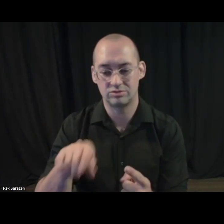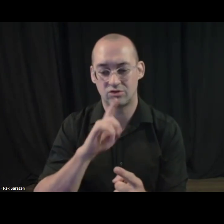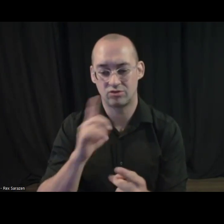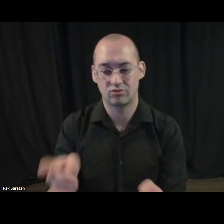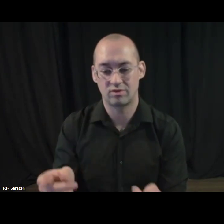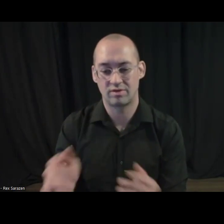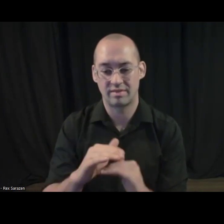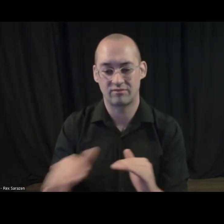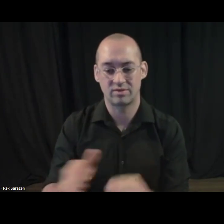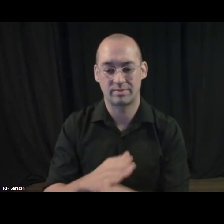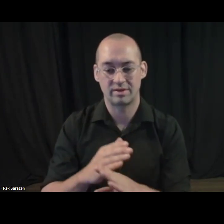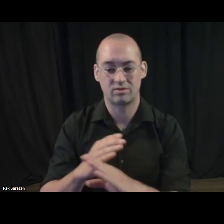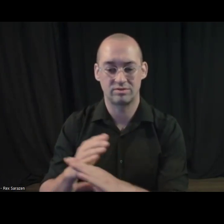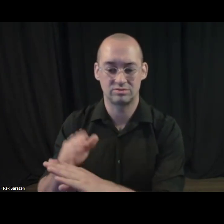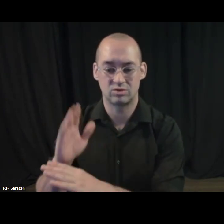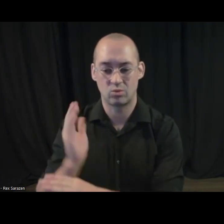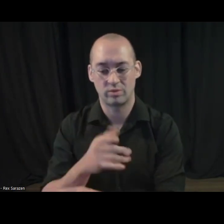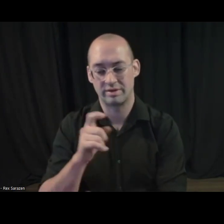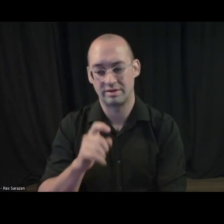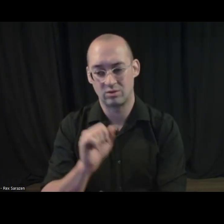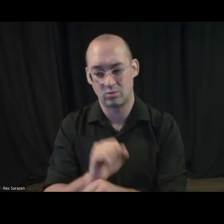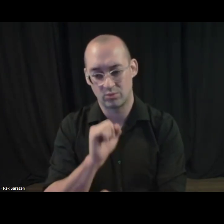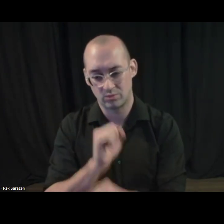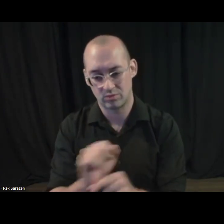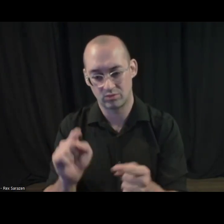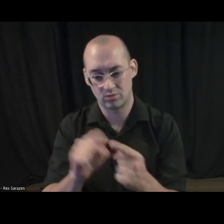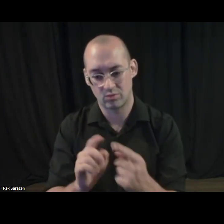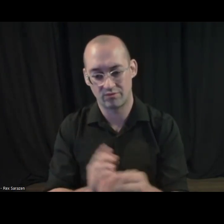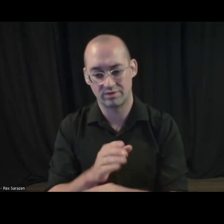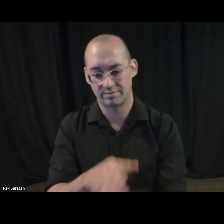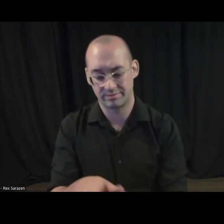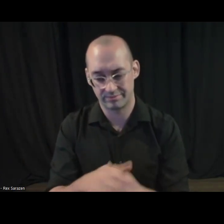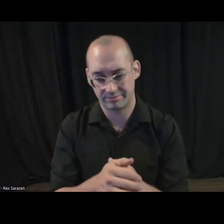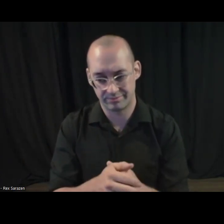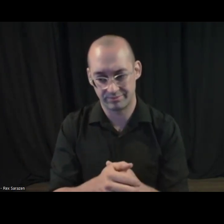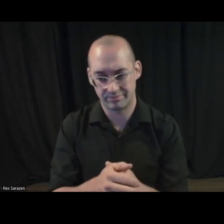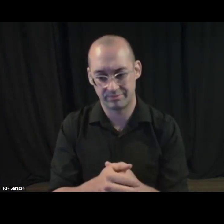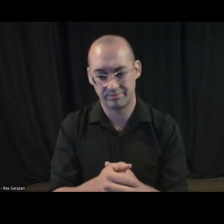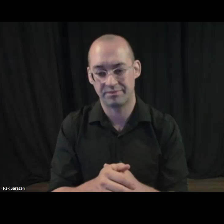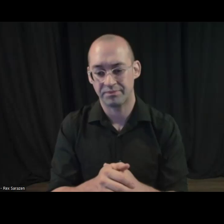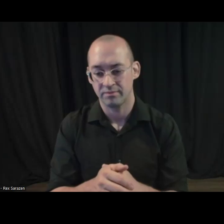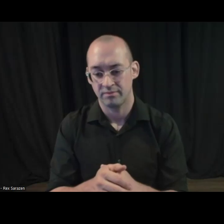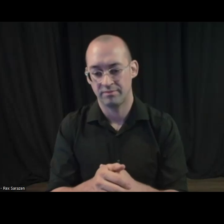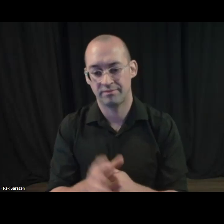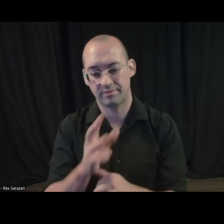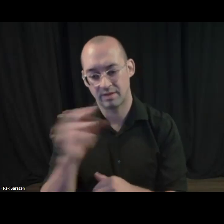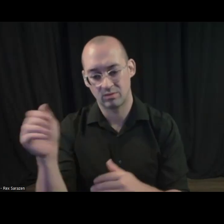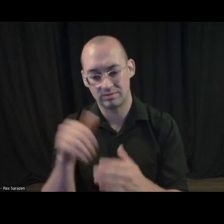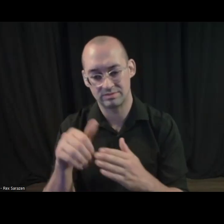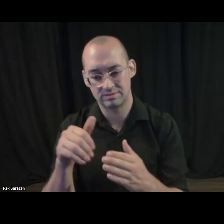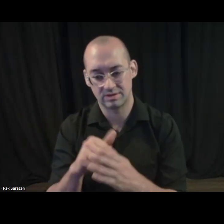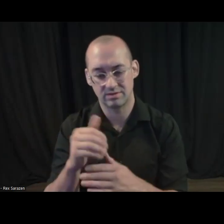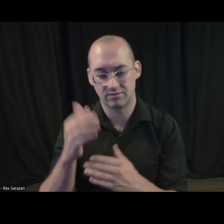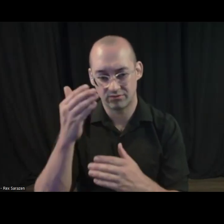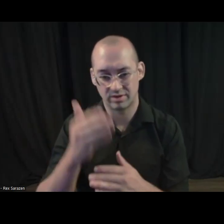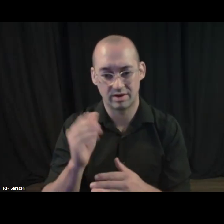level barriers that we need to work towards overcoming, work towards getting out into the forefront